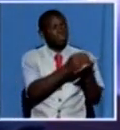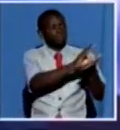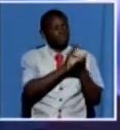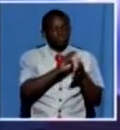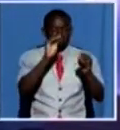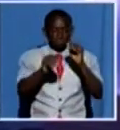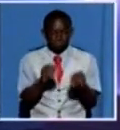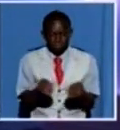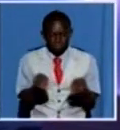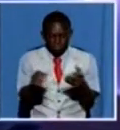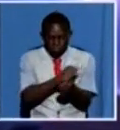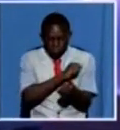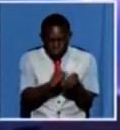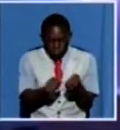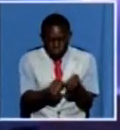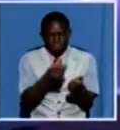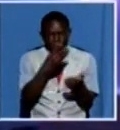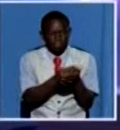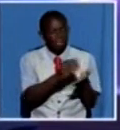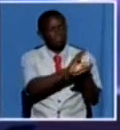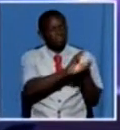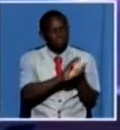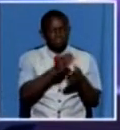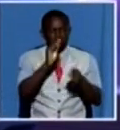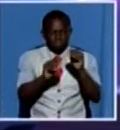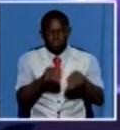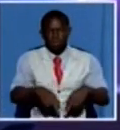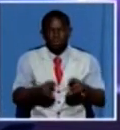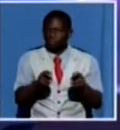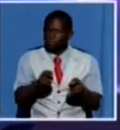the same Zambians will be crying. And I want to remind you,